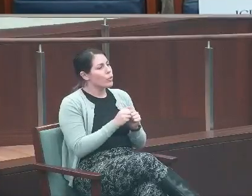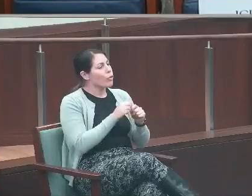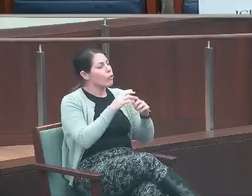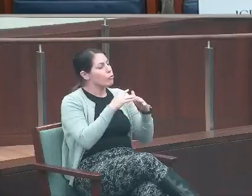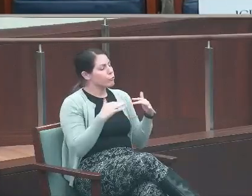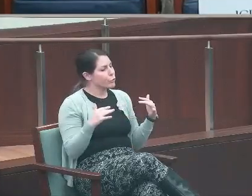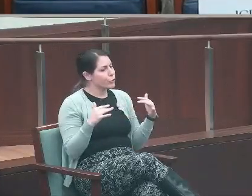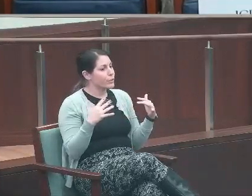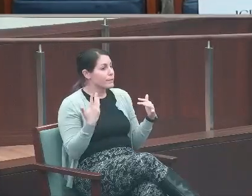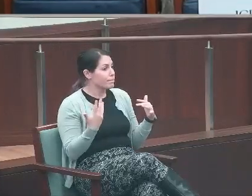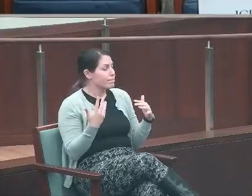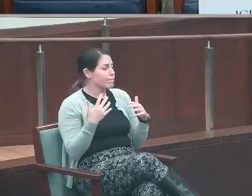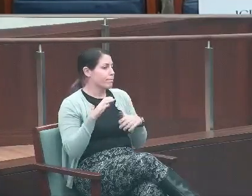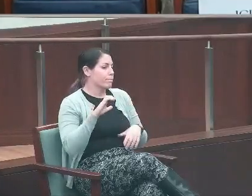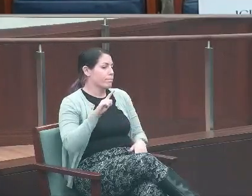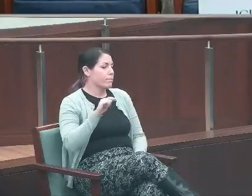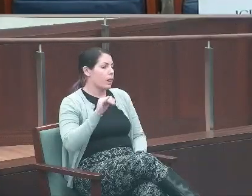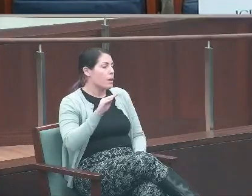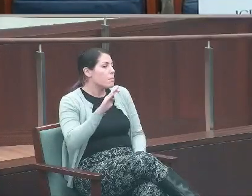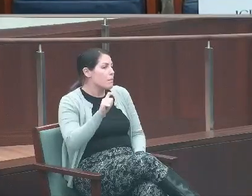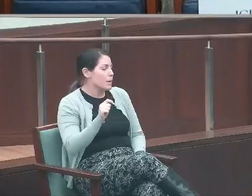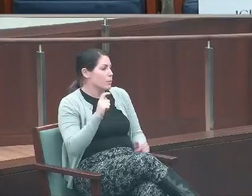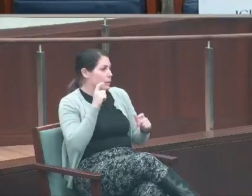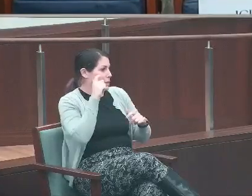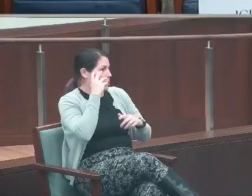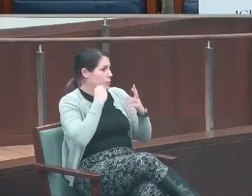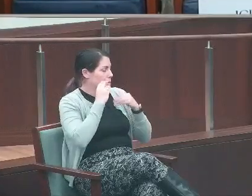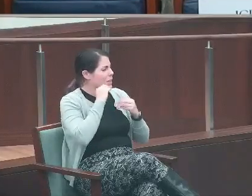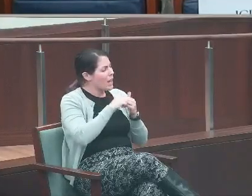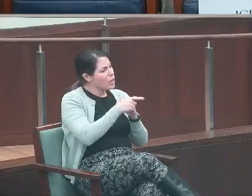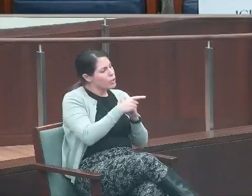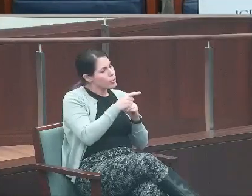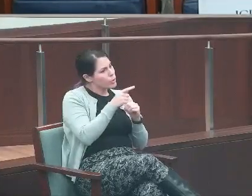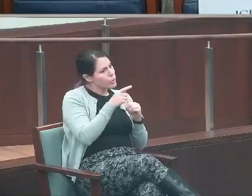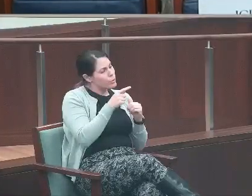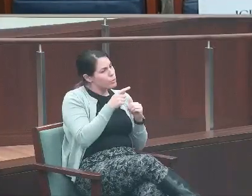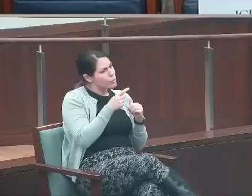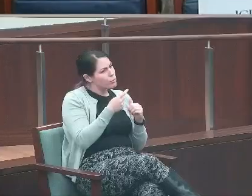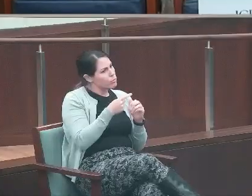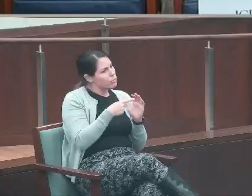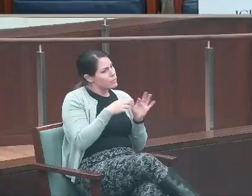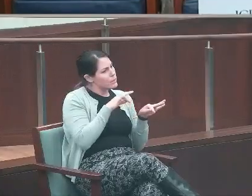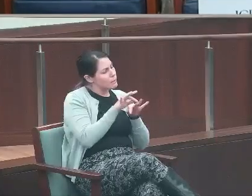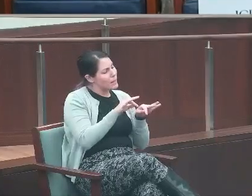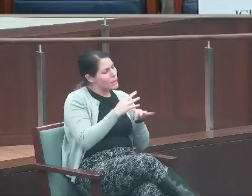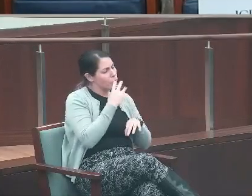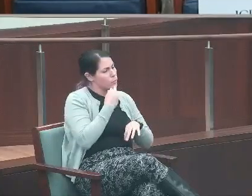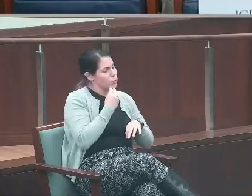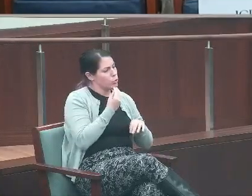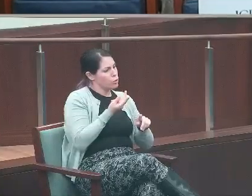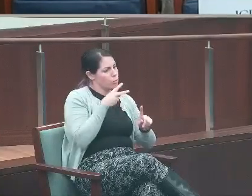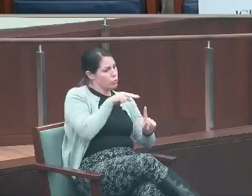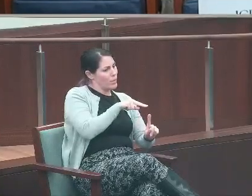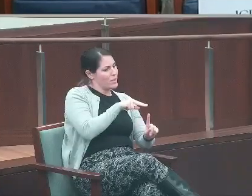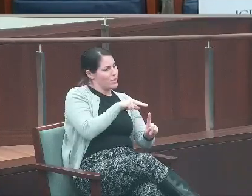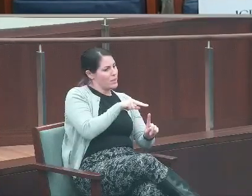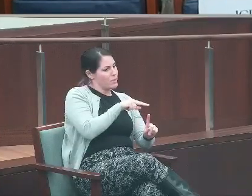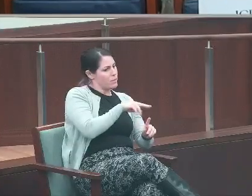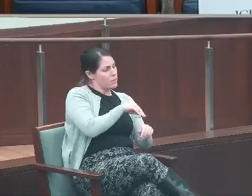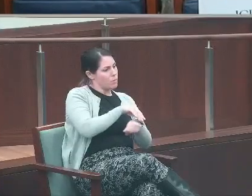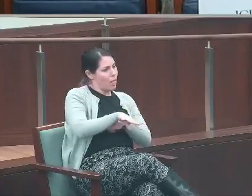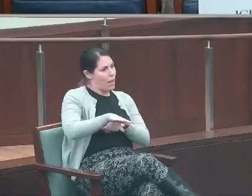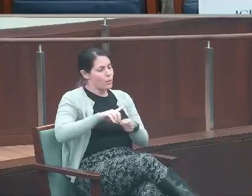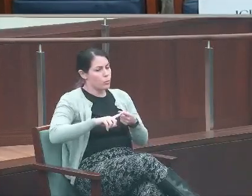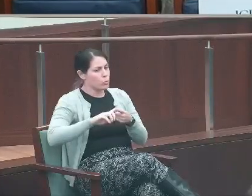shall we say, climate, how do you bring a specifically Jewish lens to your democracy work, and how can you manage to do that